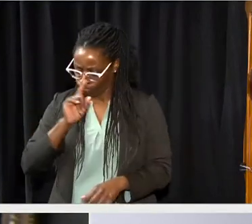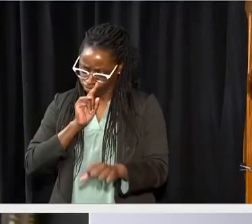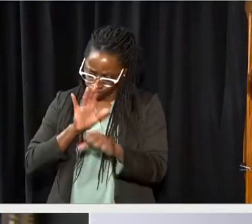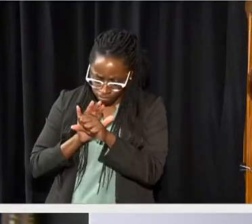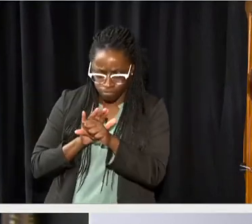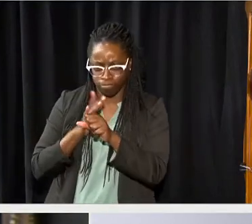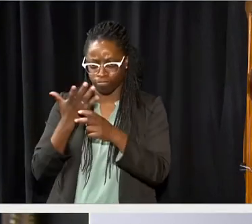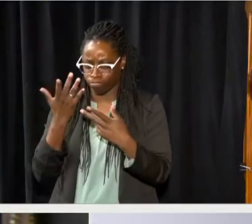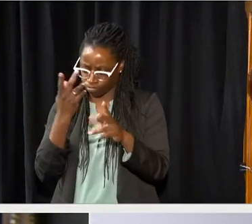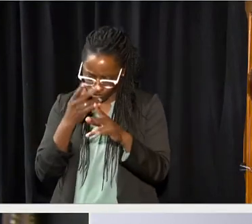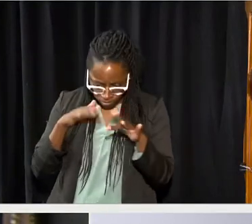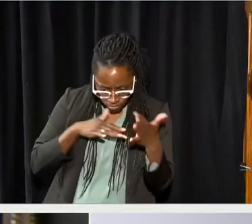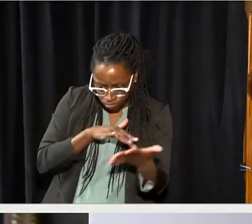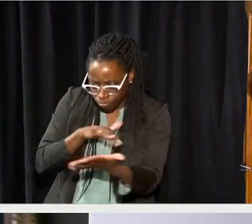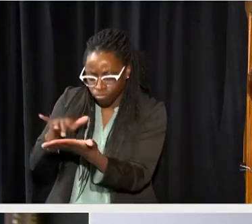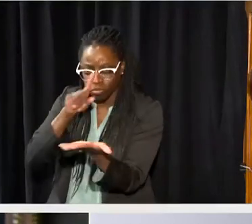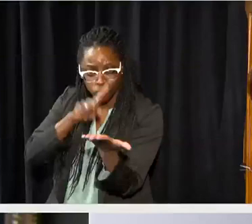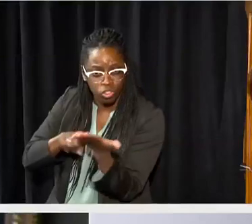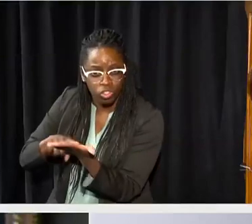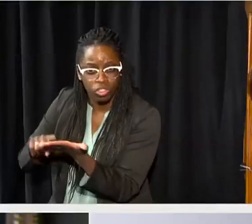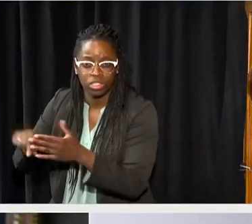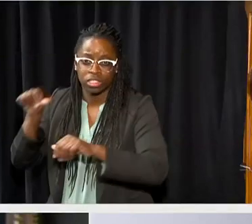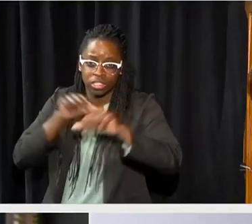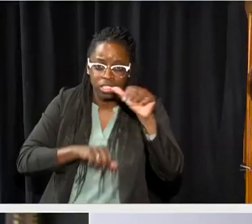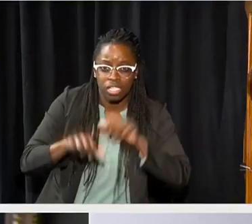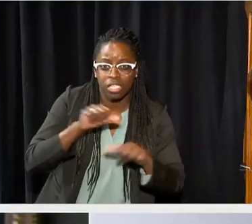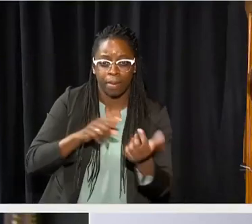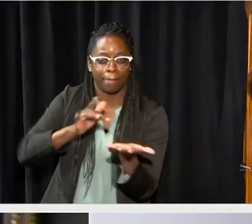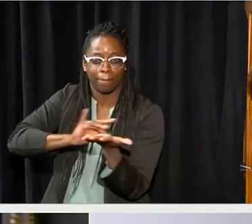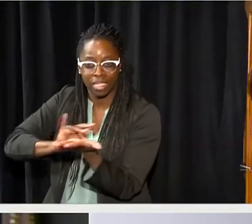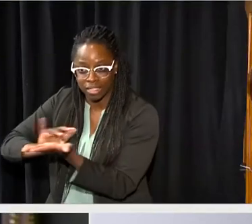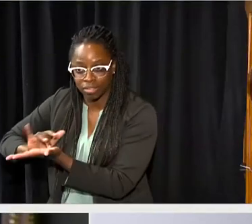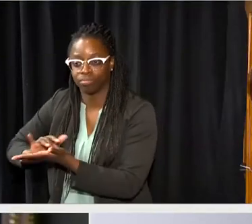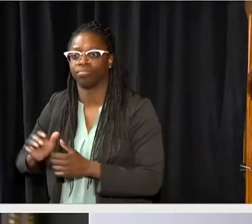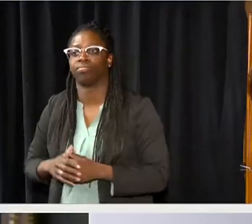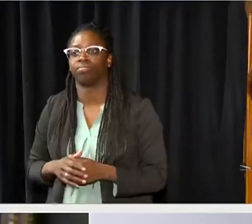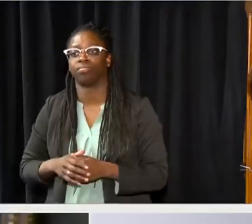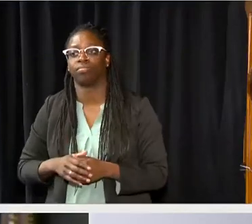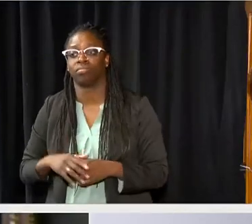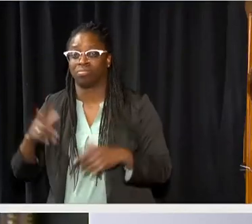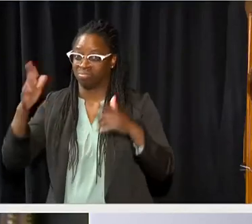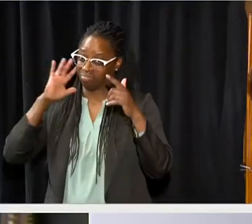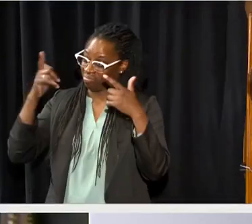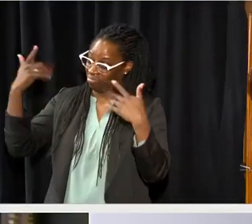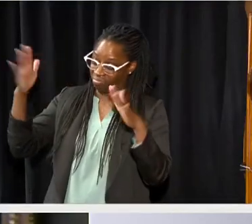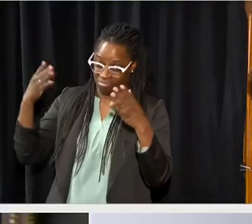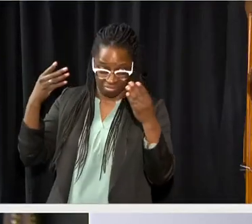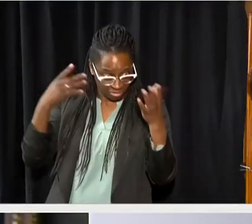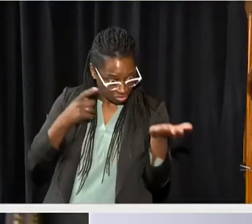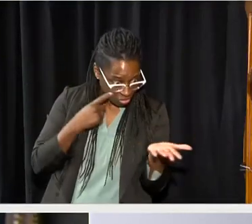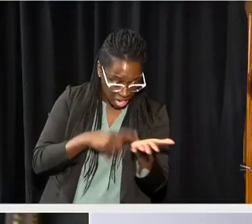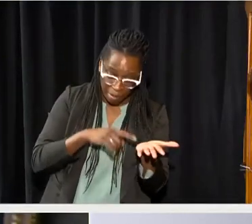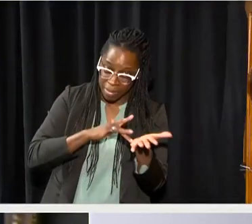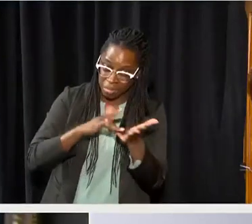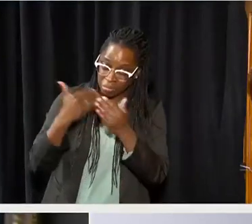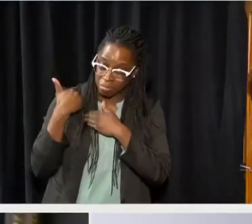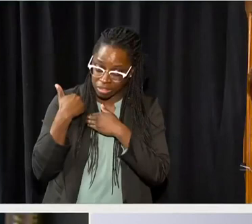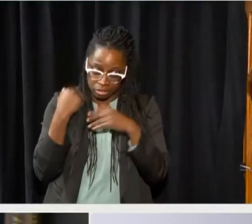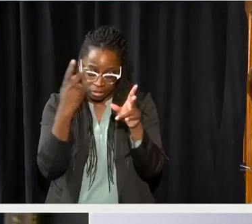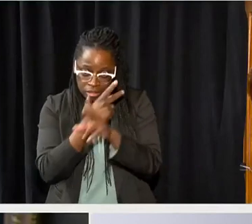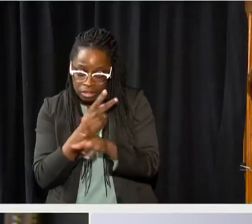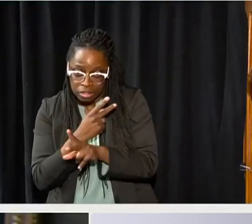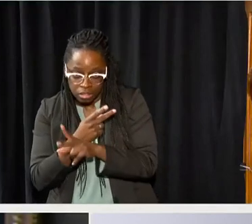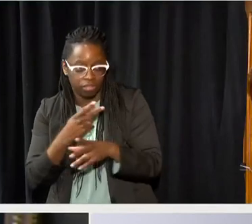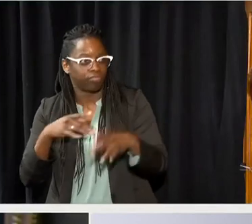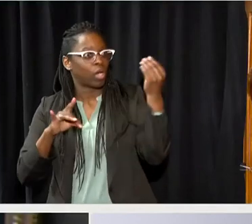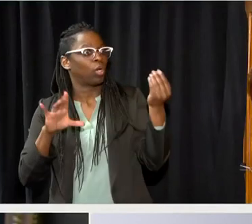to making sure that those next medical breakthroughs reach everyone, no matter who you are